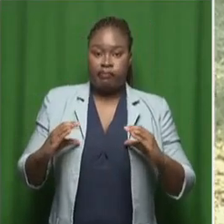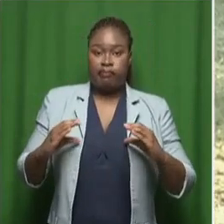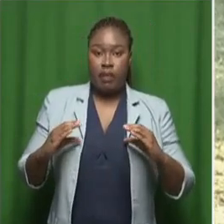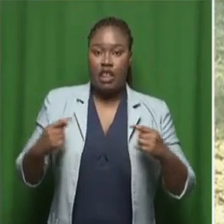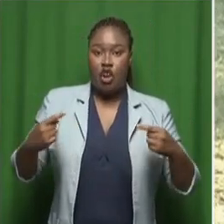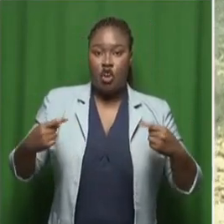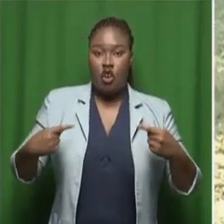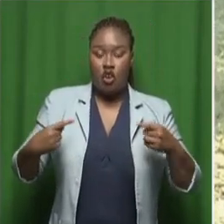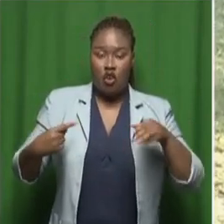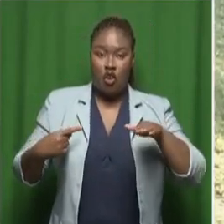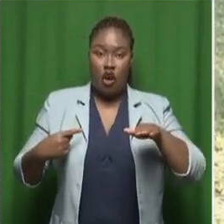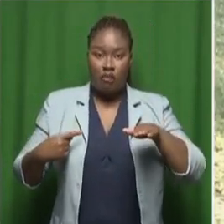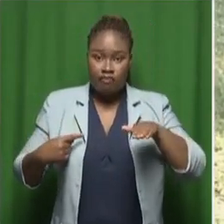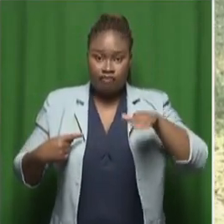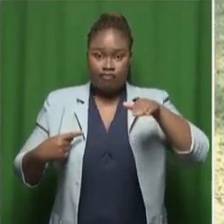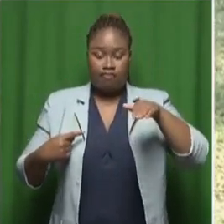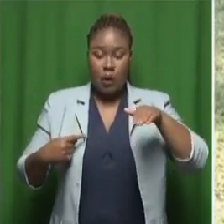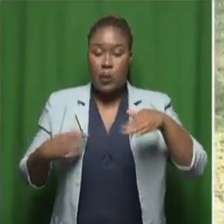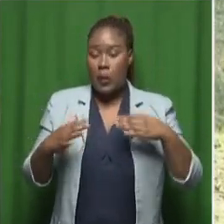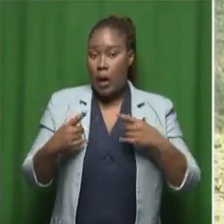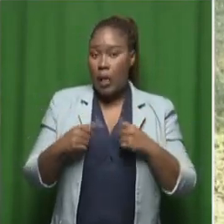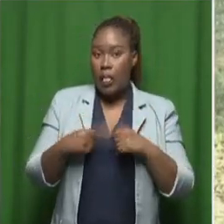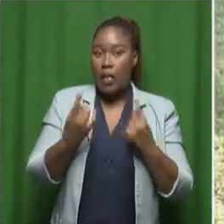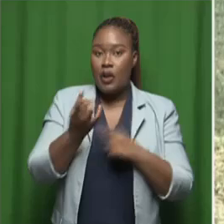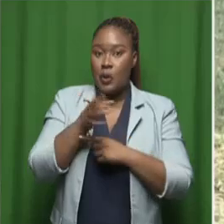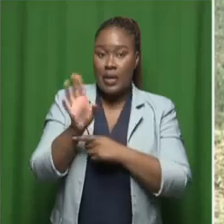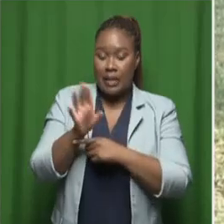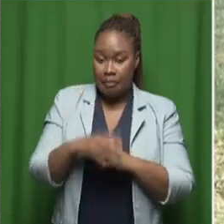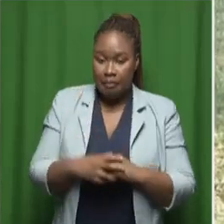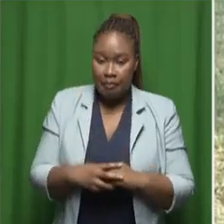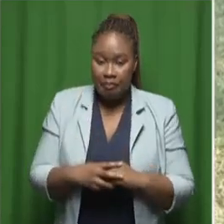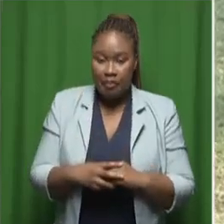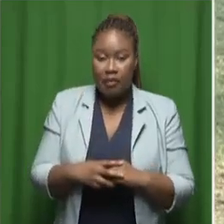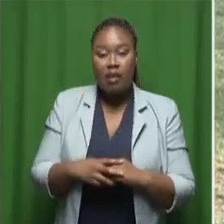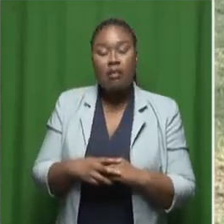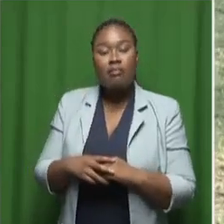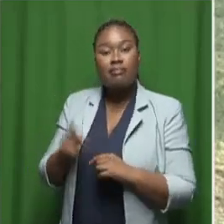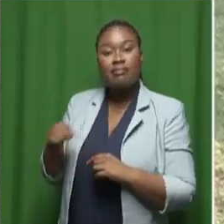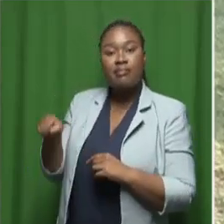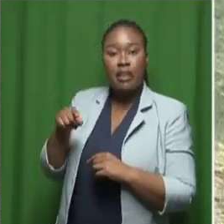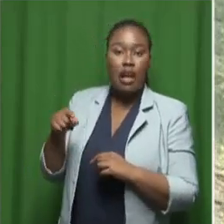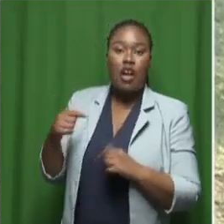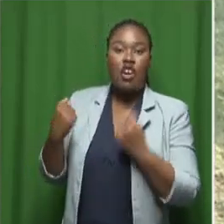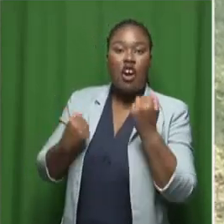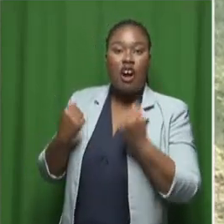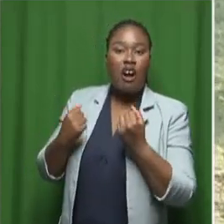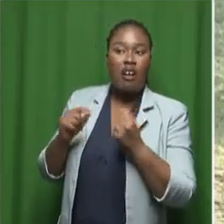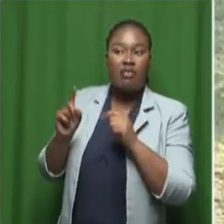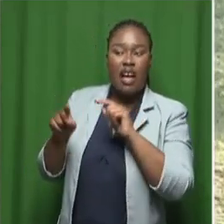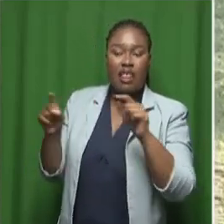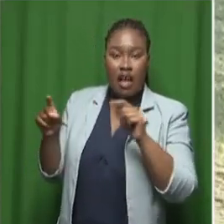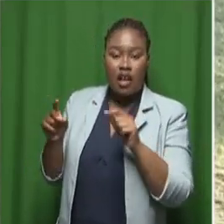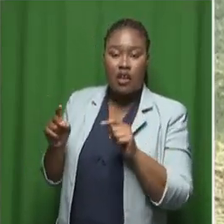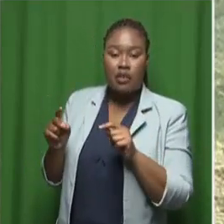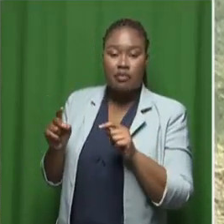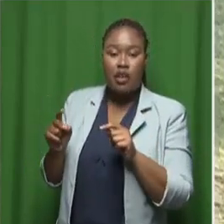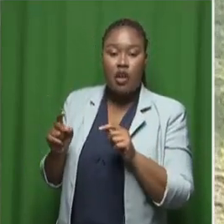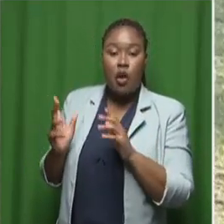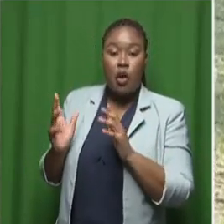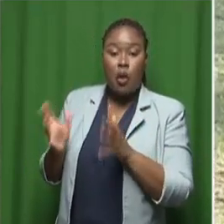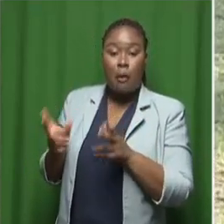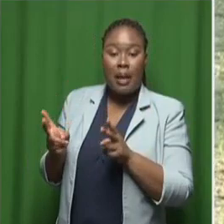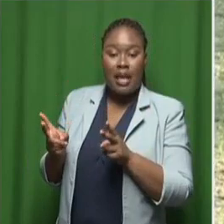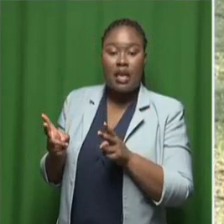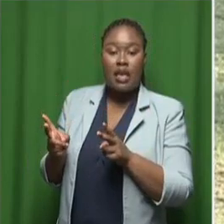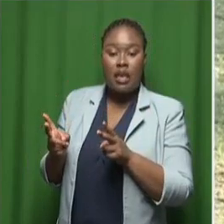very unique in the whole car industry. Most other cars use a wishbone, which basically runs like this, and this one